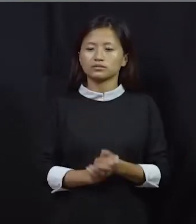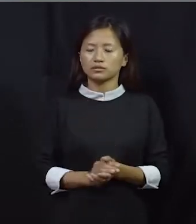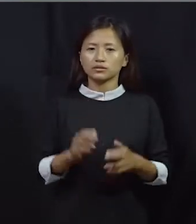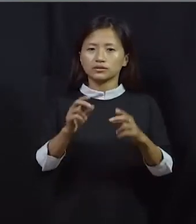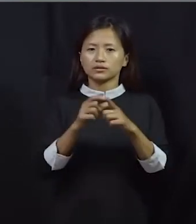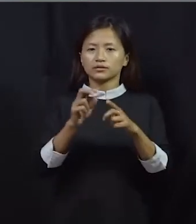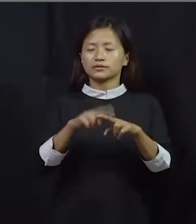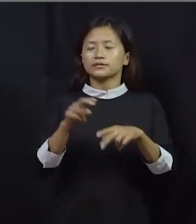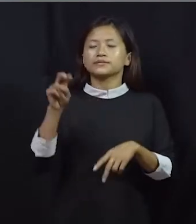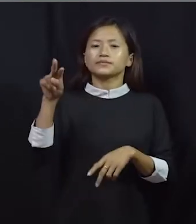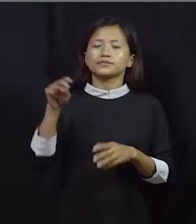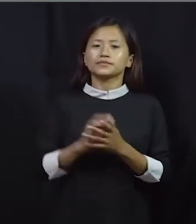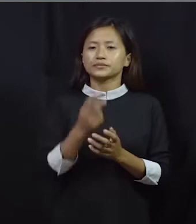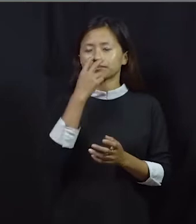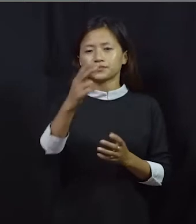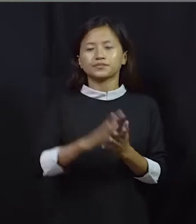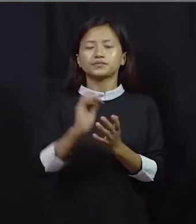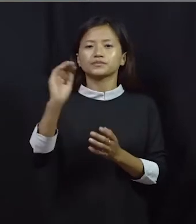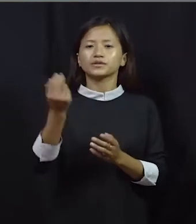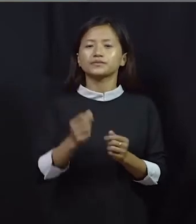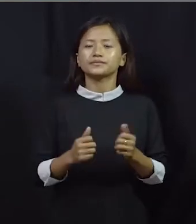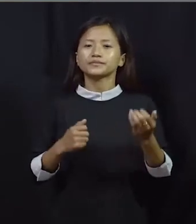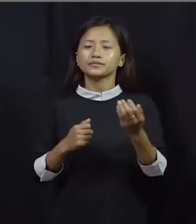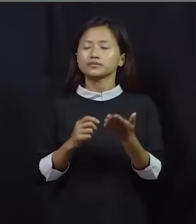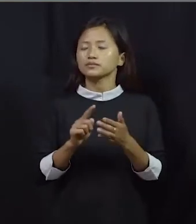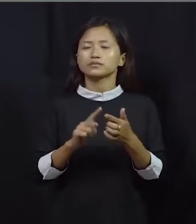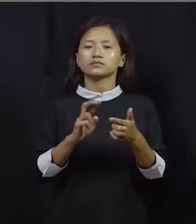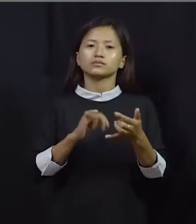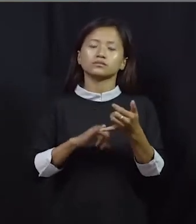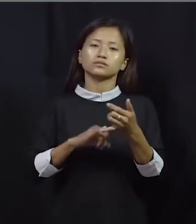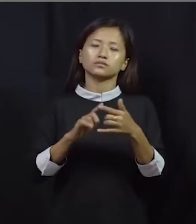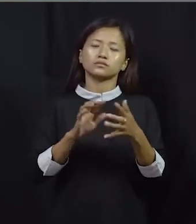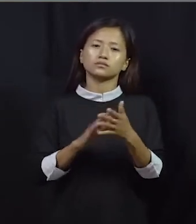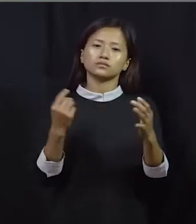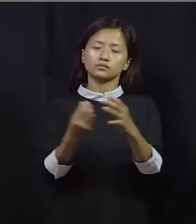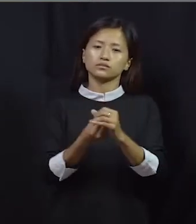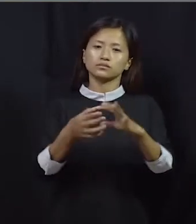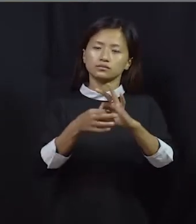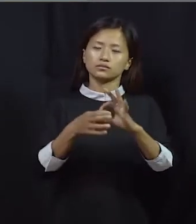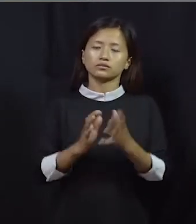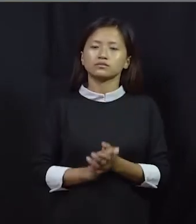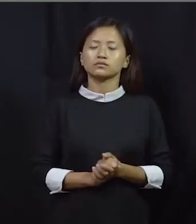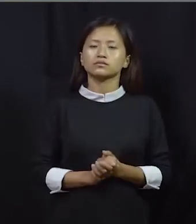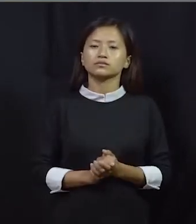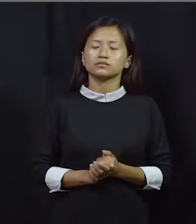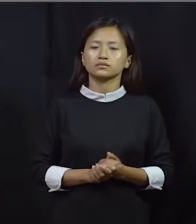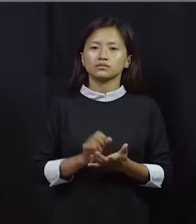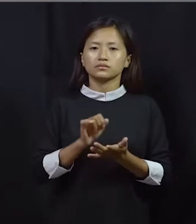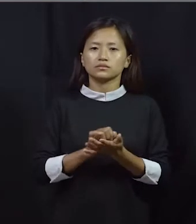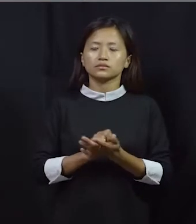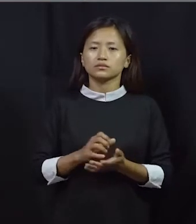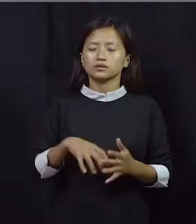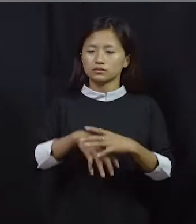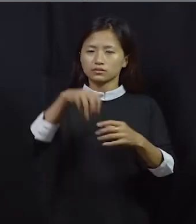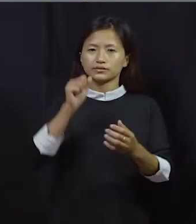definition, we can see some of the essential features of partnership firm. That is, out